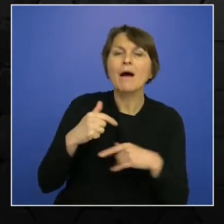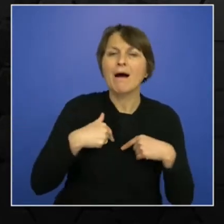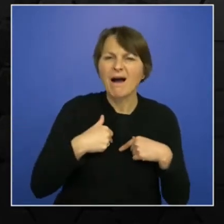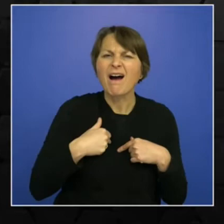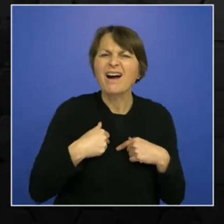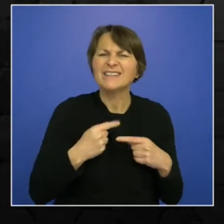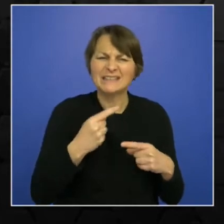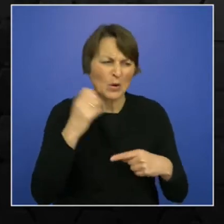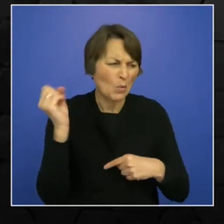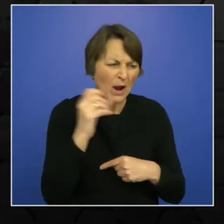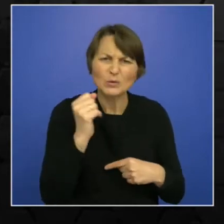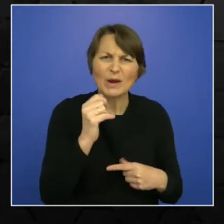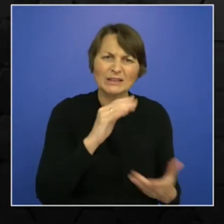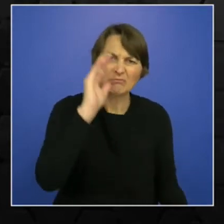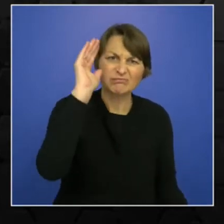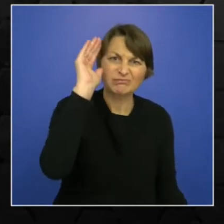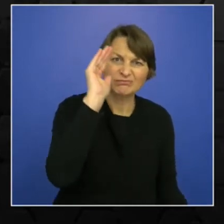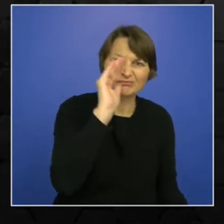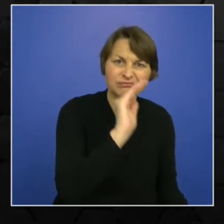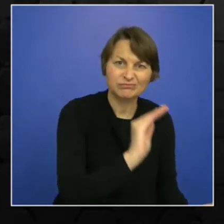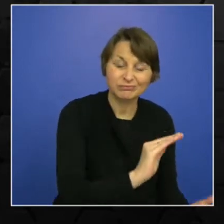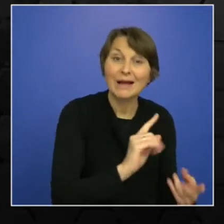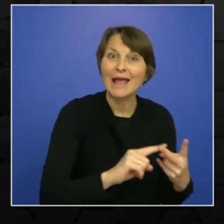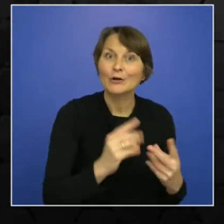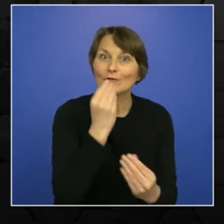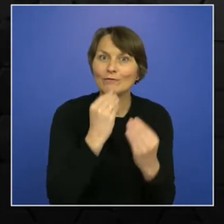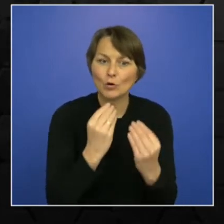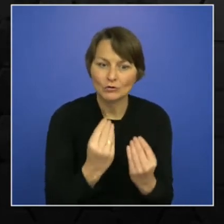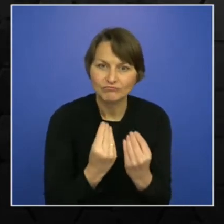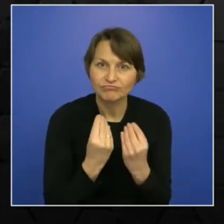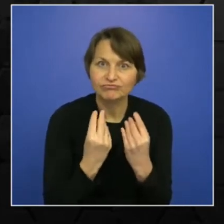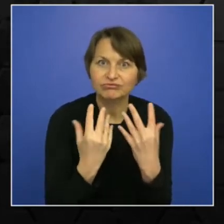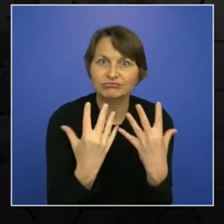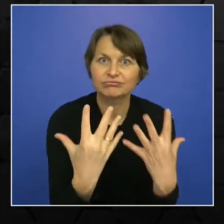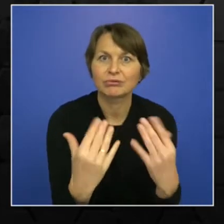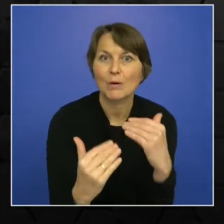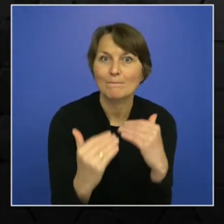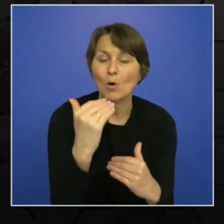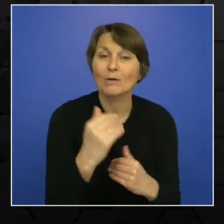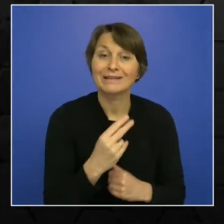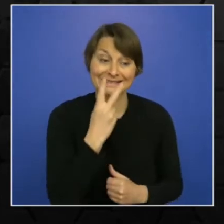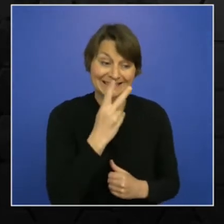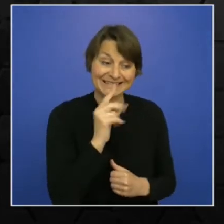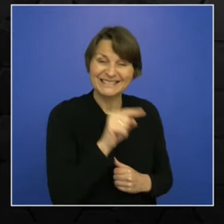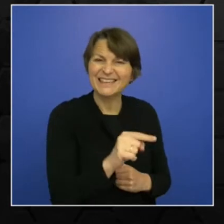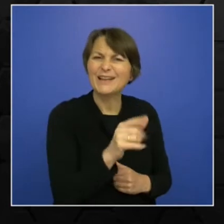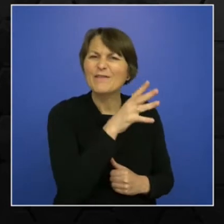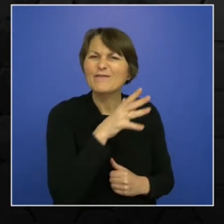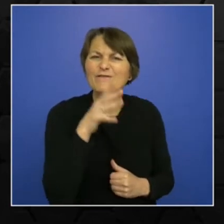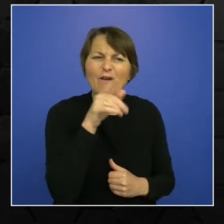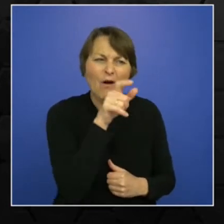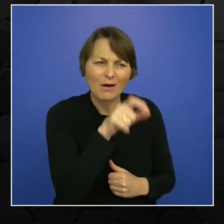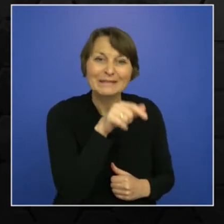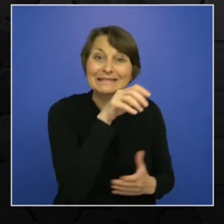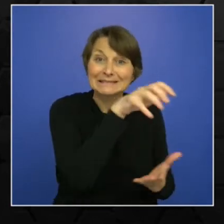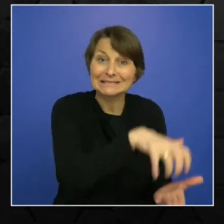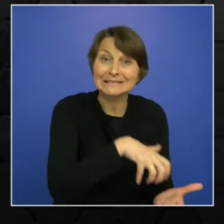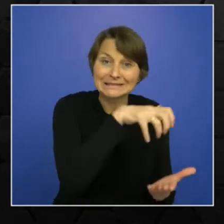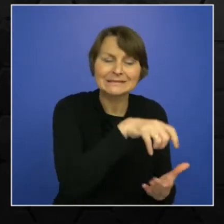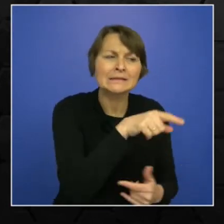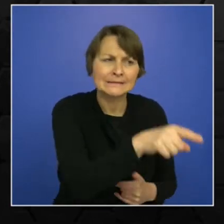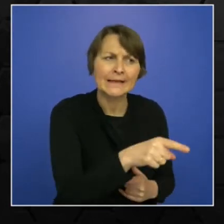Any grower will tell you every row, every crop is different. We can use Microsoft AI to make